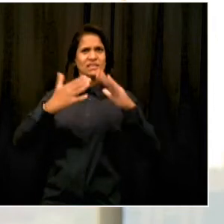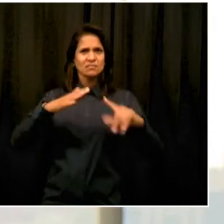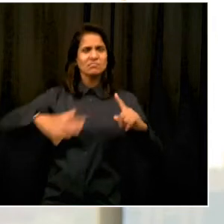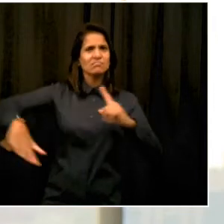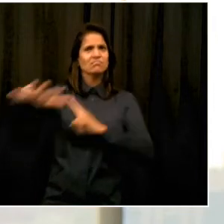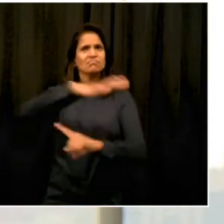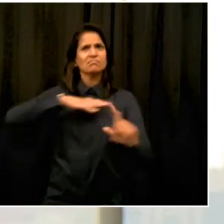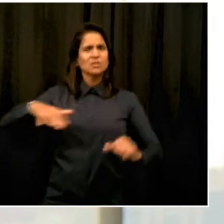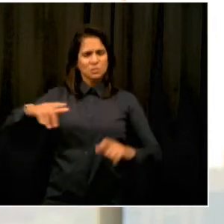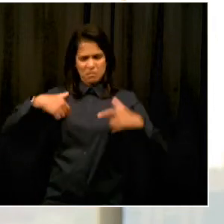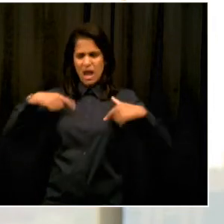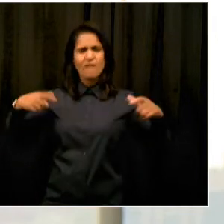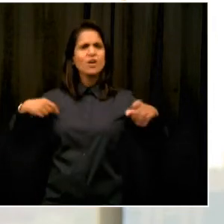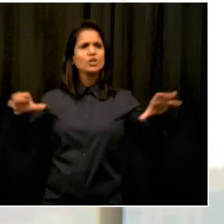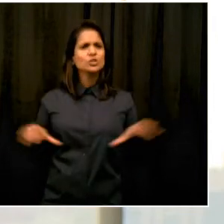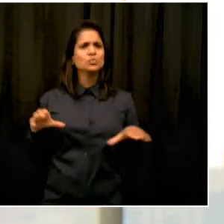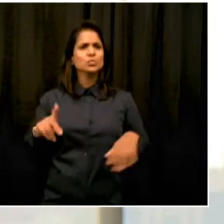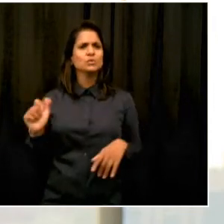future.